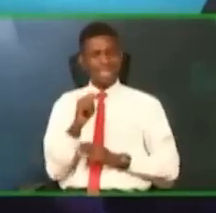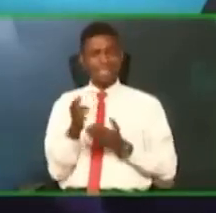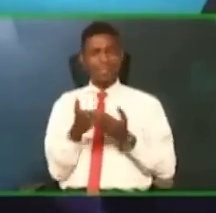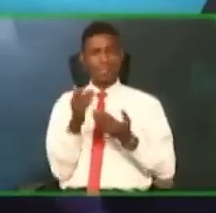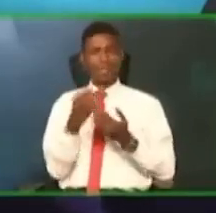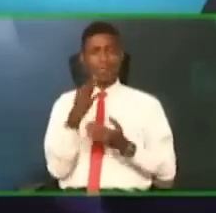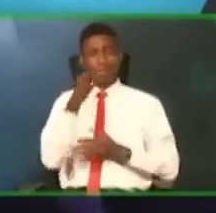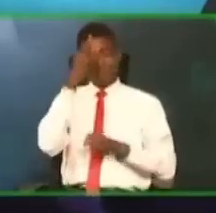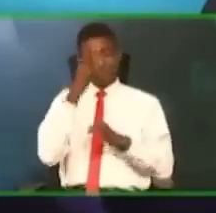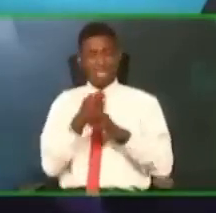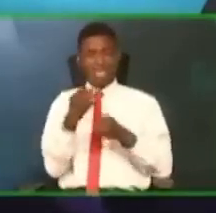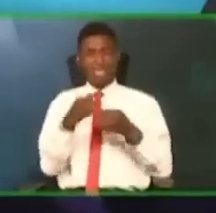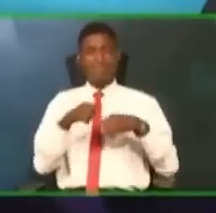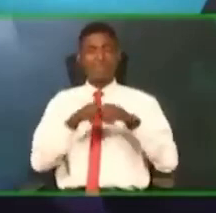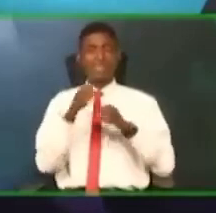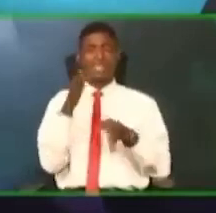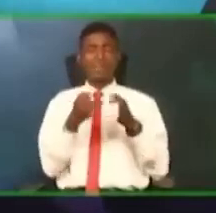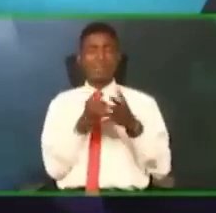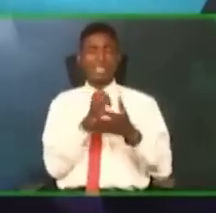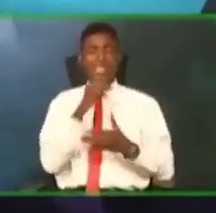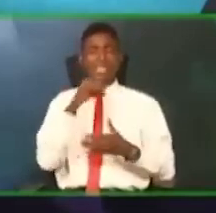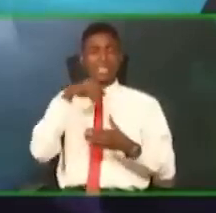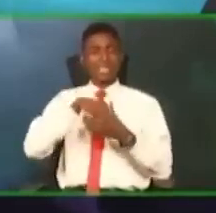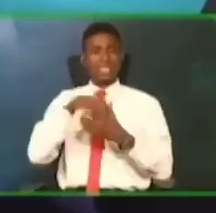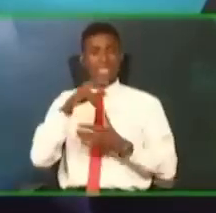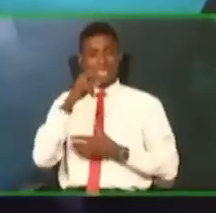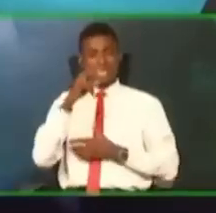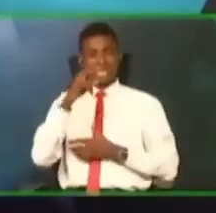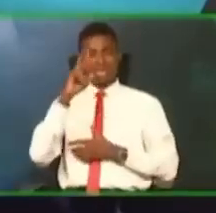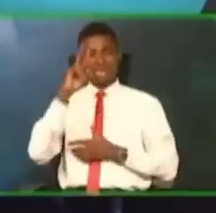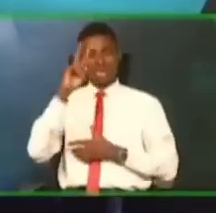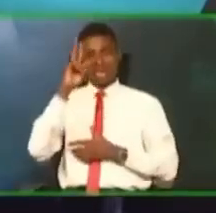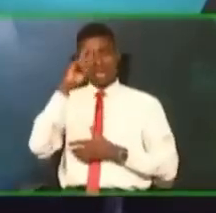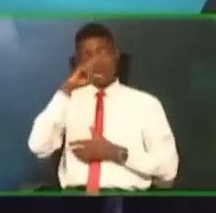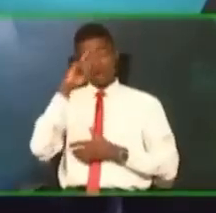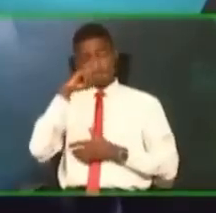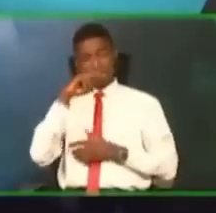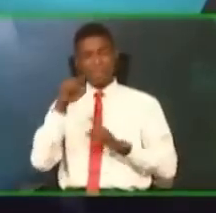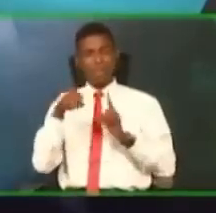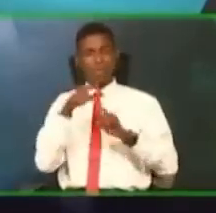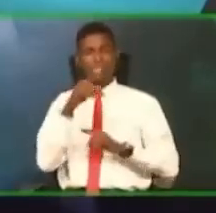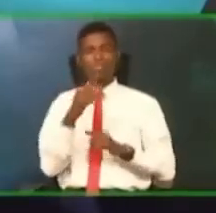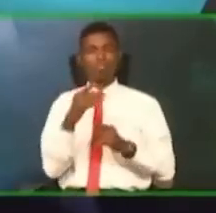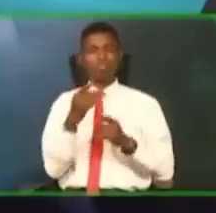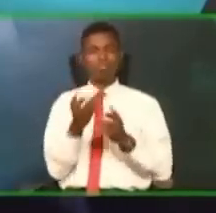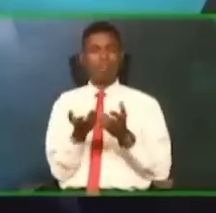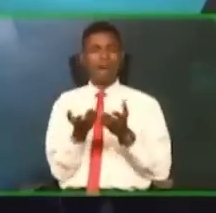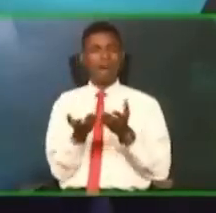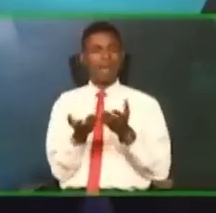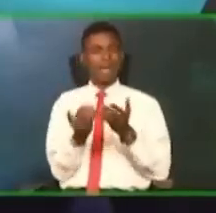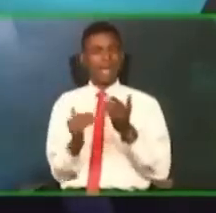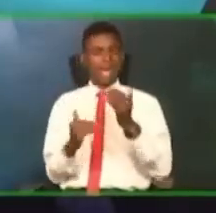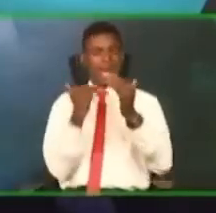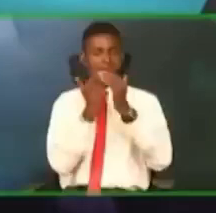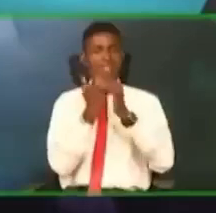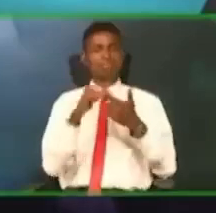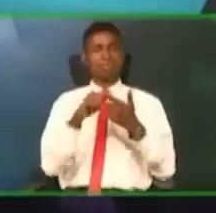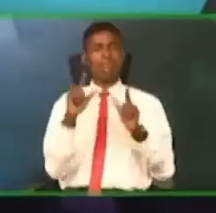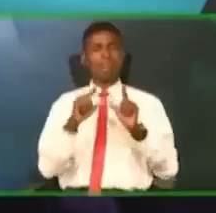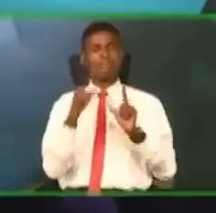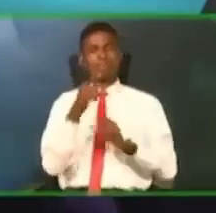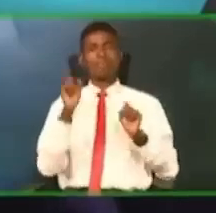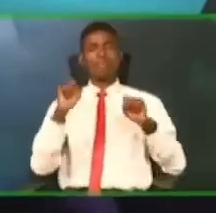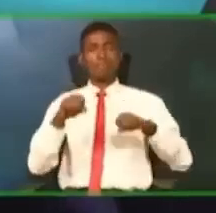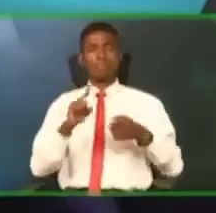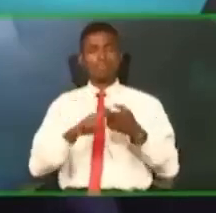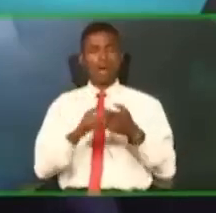ignorance. But when you rise to maturity in the spirit, you must be able to allow the word of God put you in a position